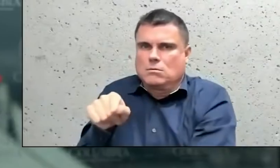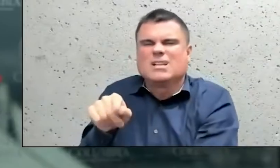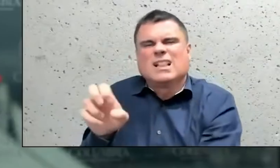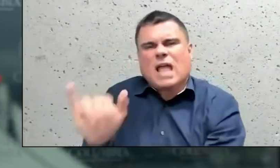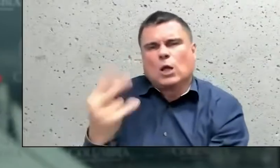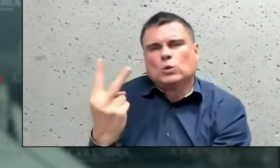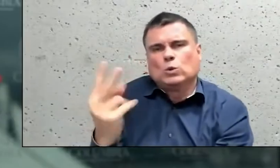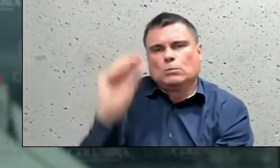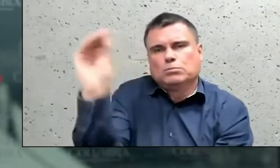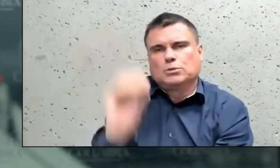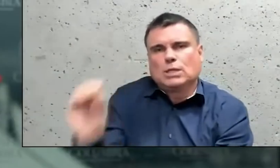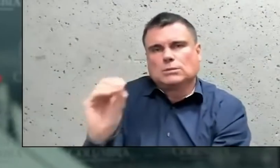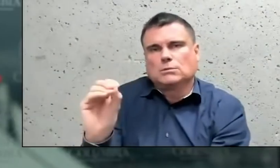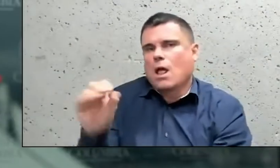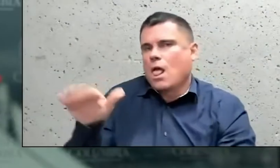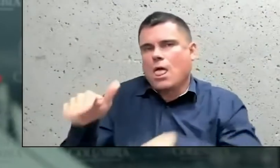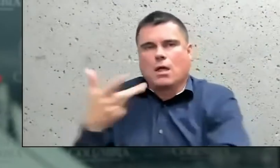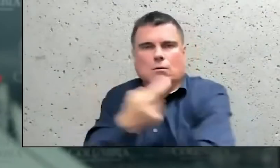critical care,